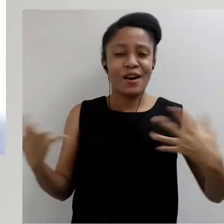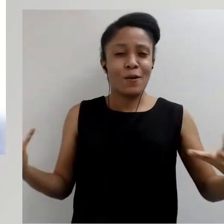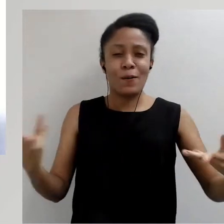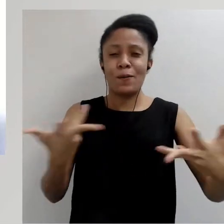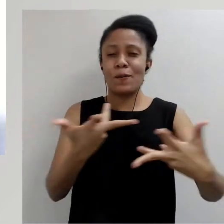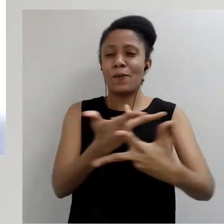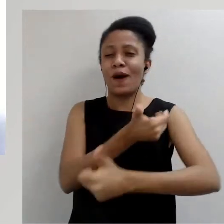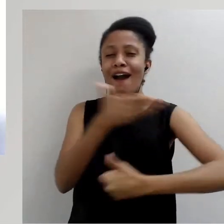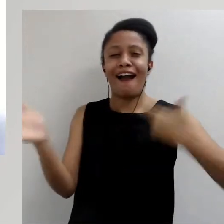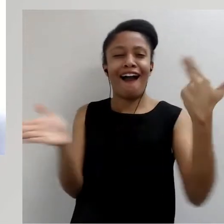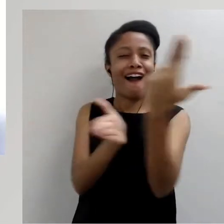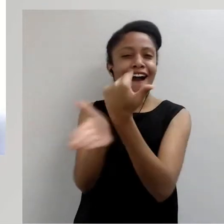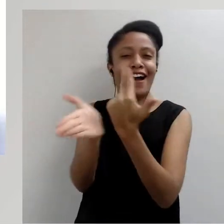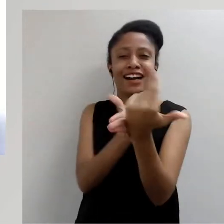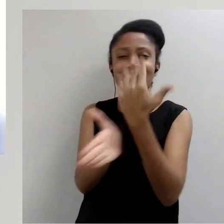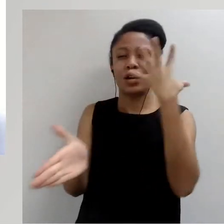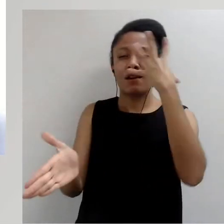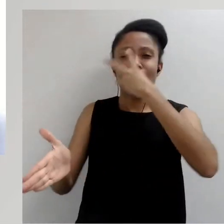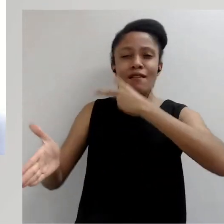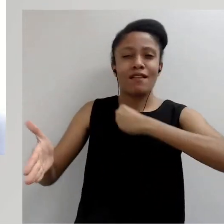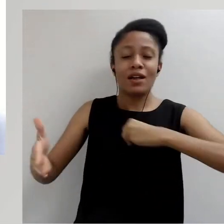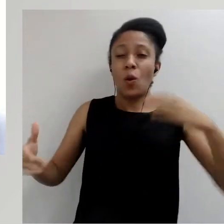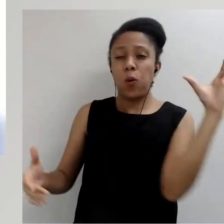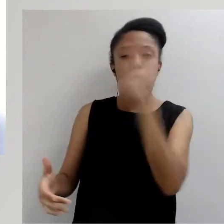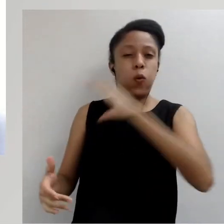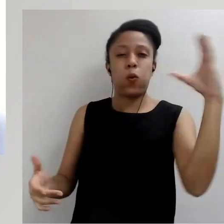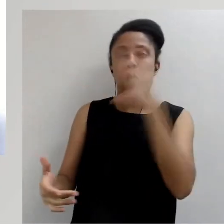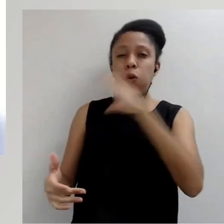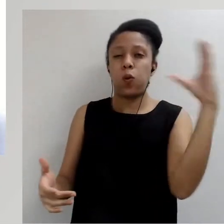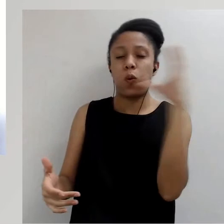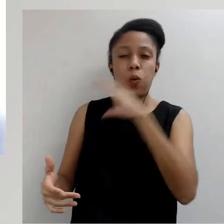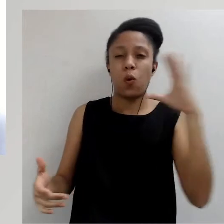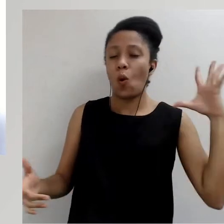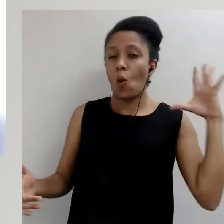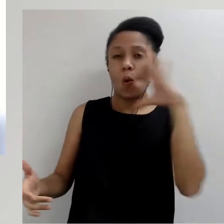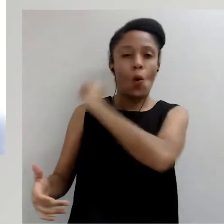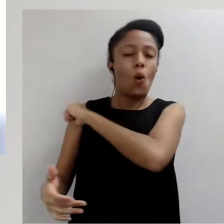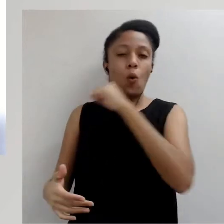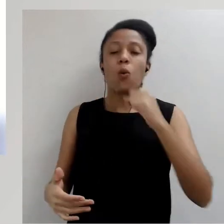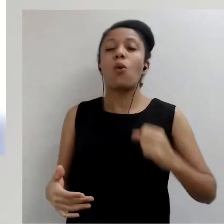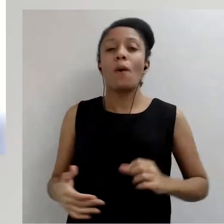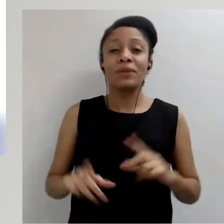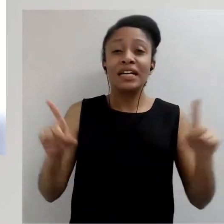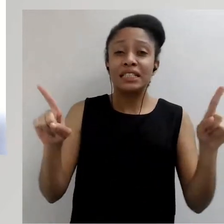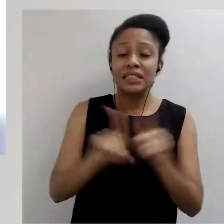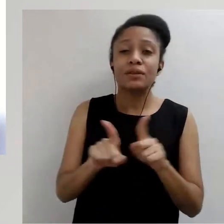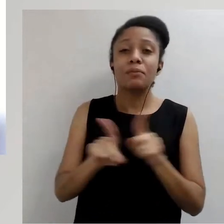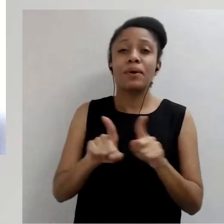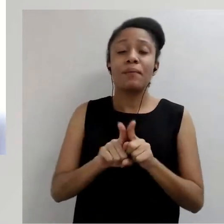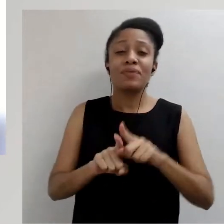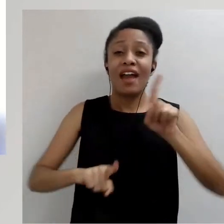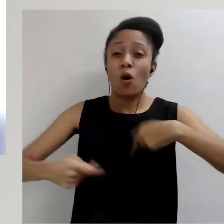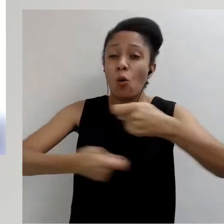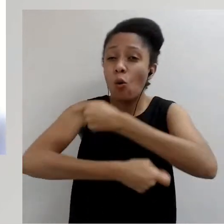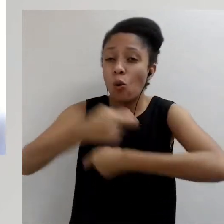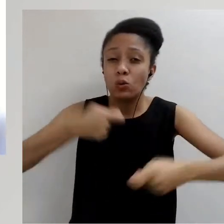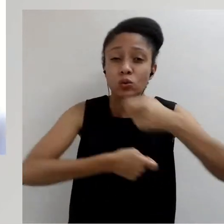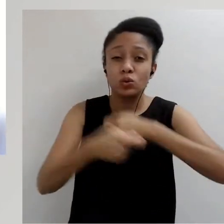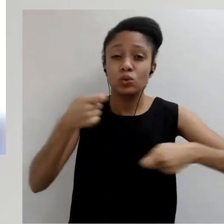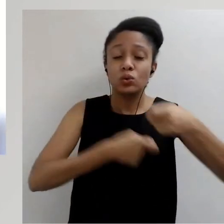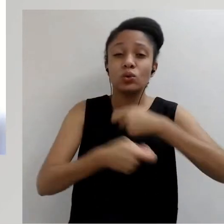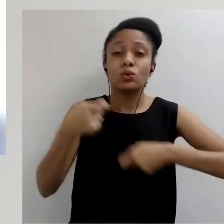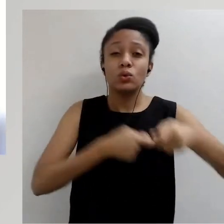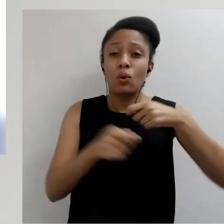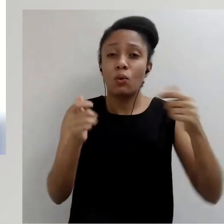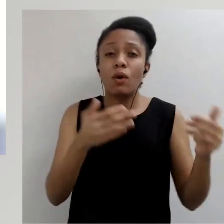as a work of art in a very high speed and with a complete control of